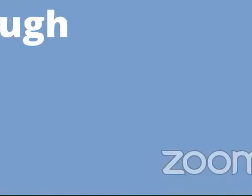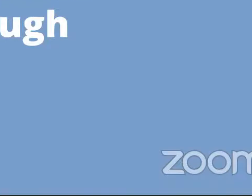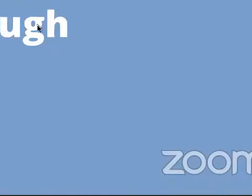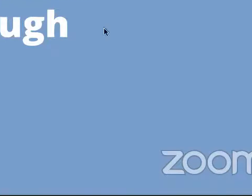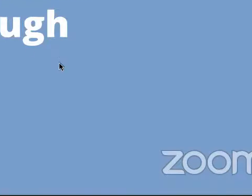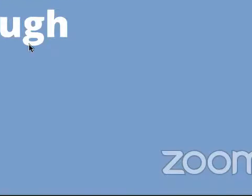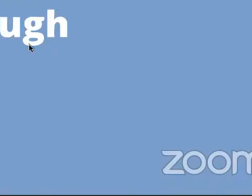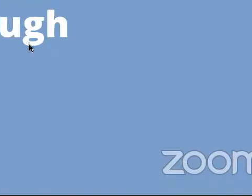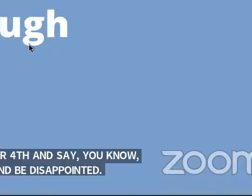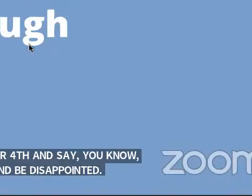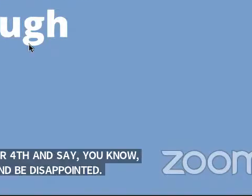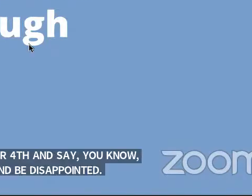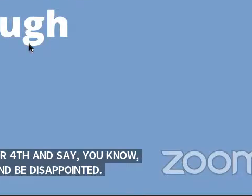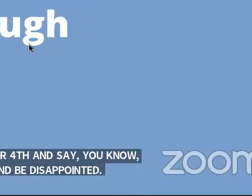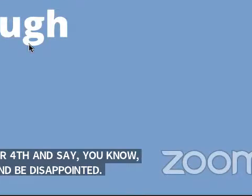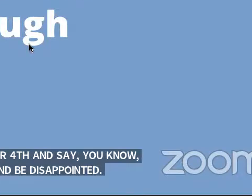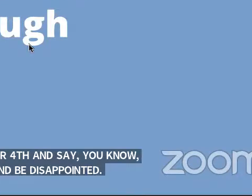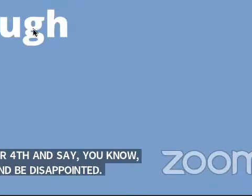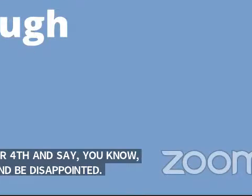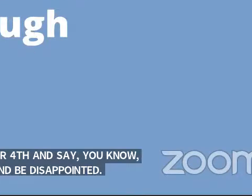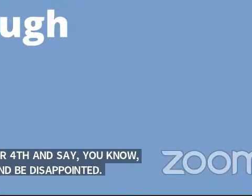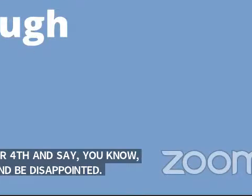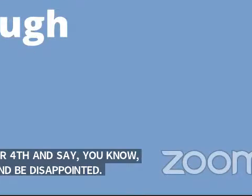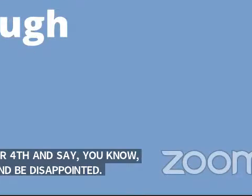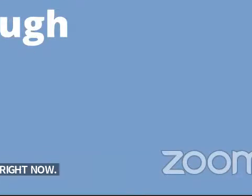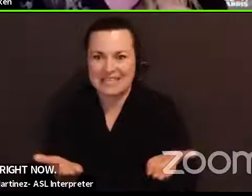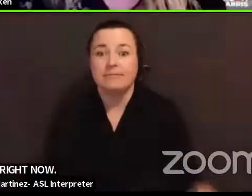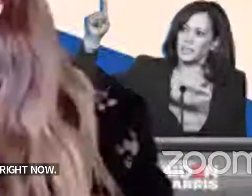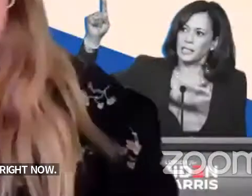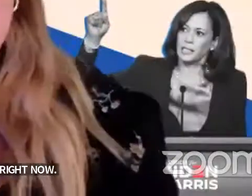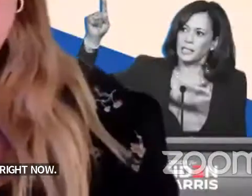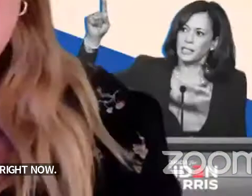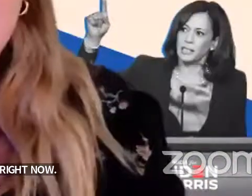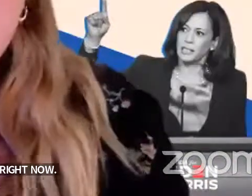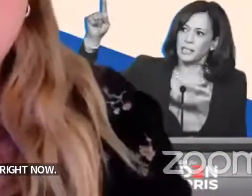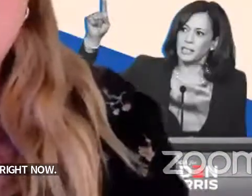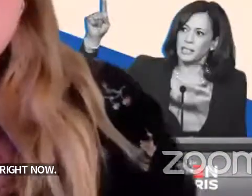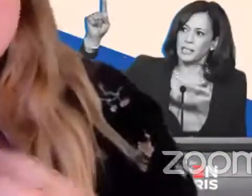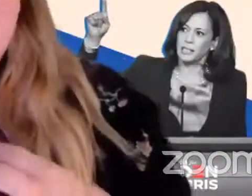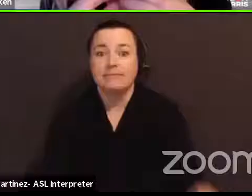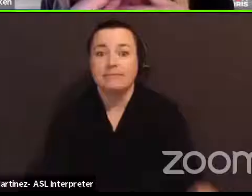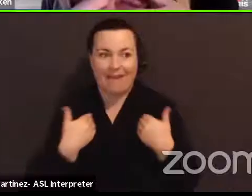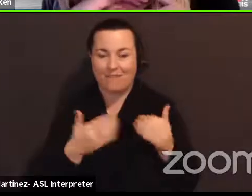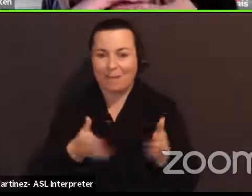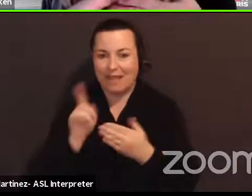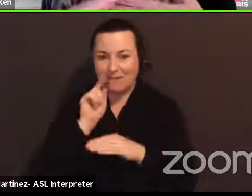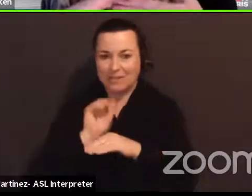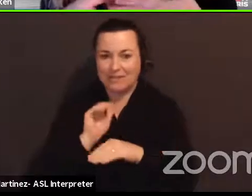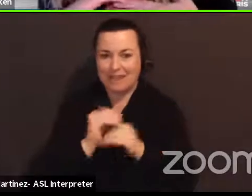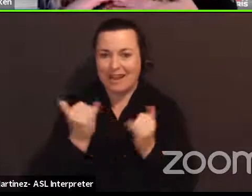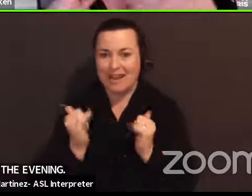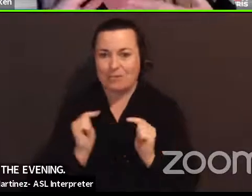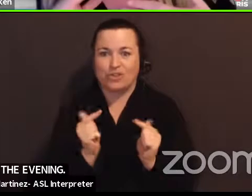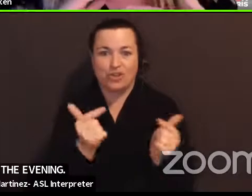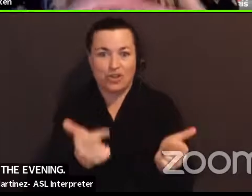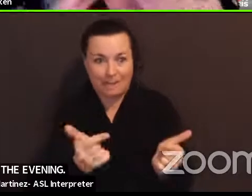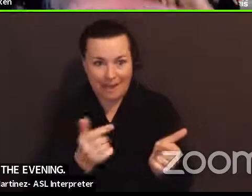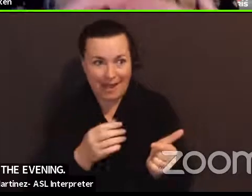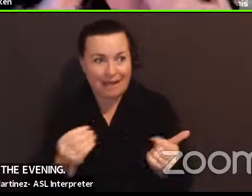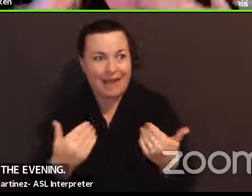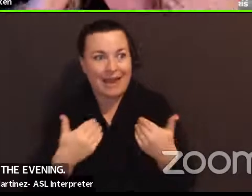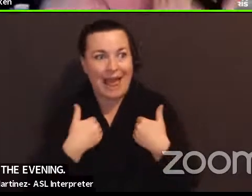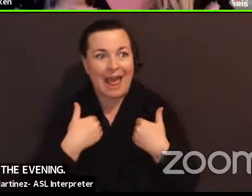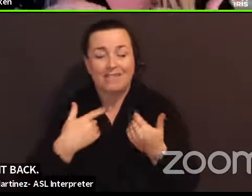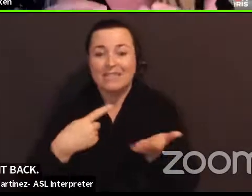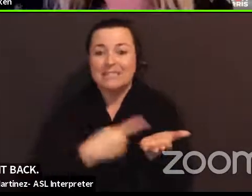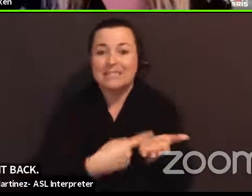now. All right, so that is what I've got for the evening. We are gonna turn it back, and we'll actually have the debate streaming